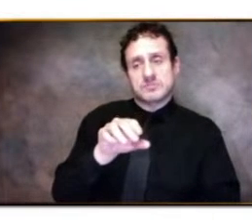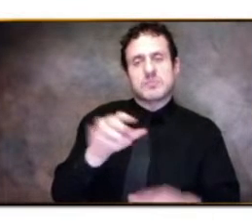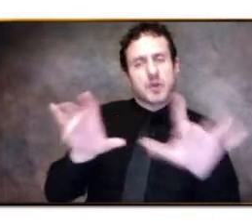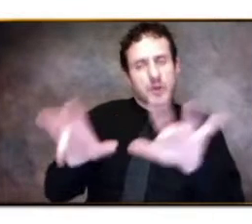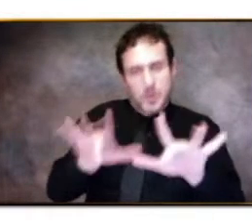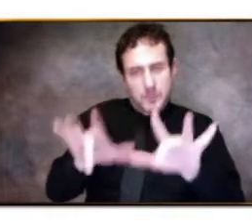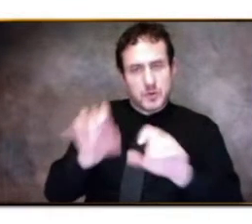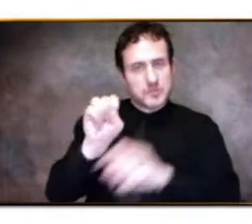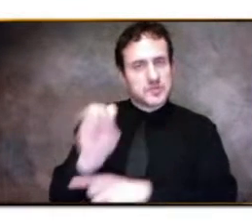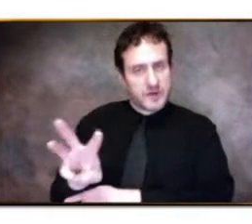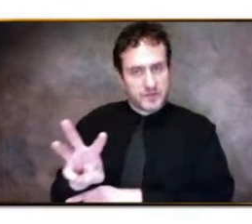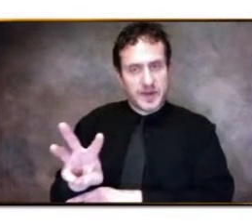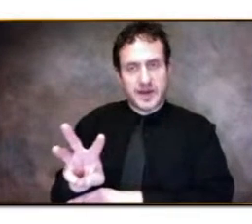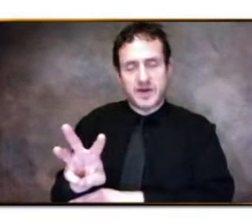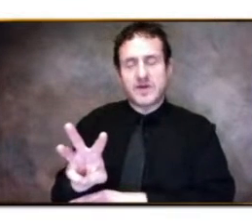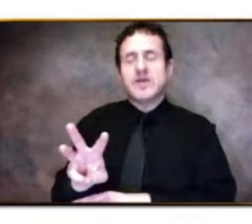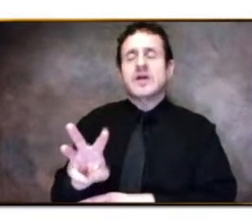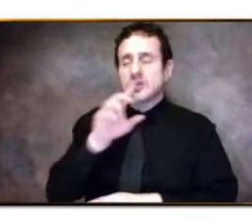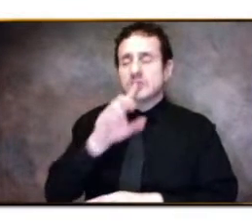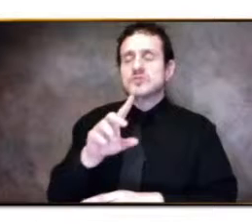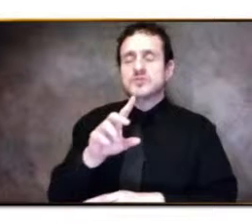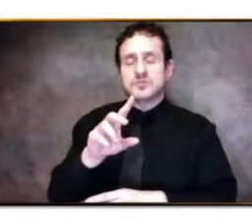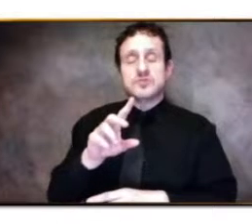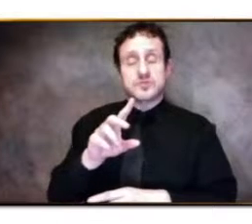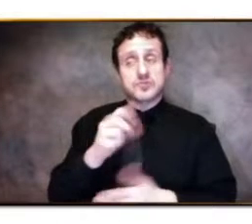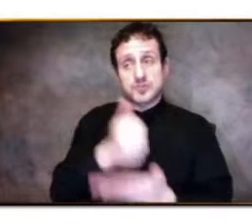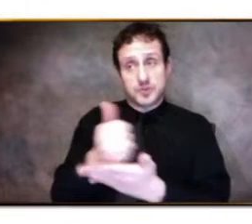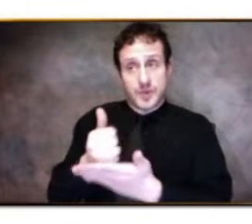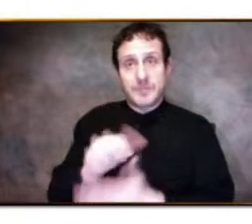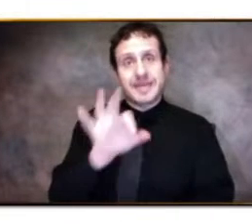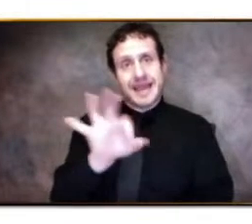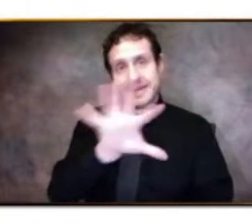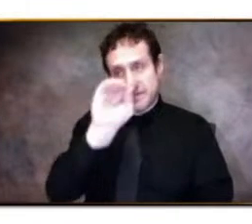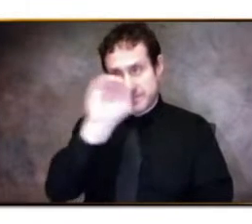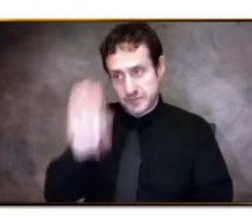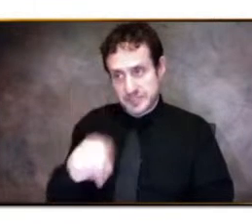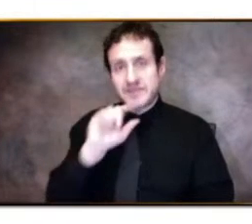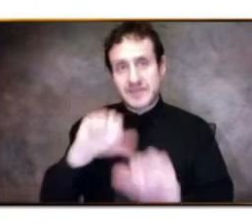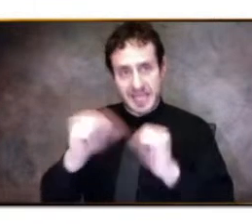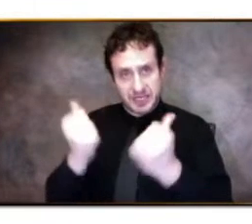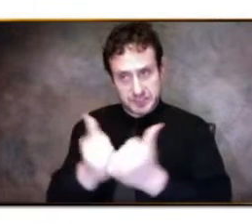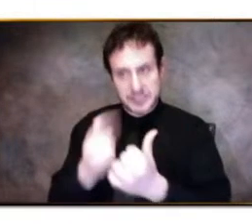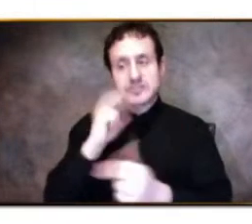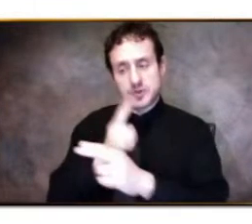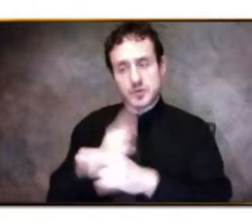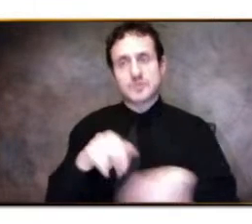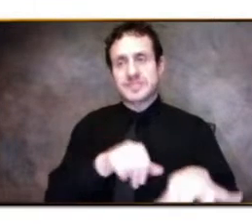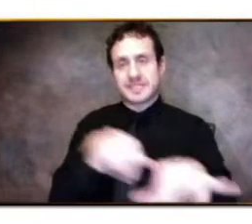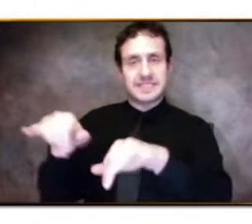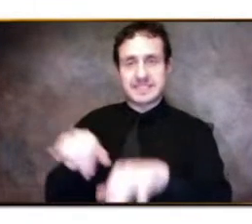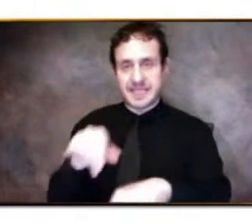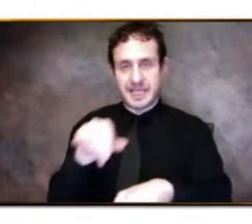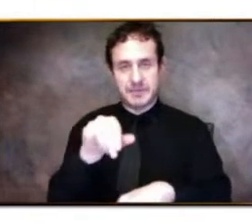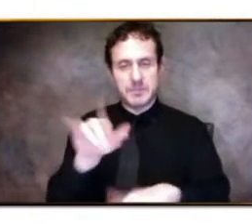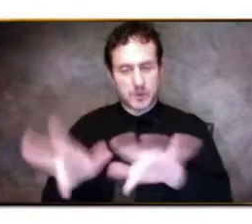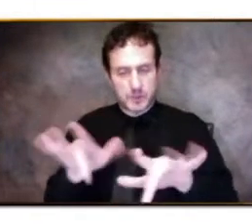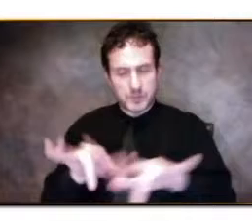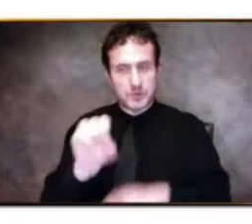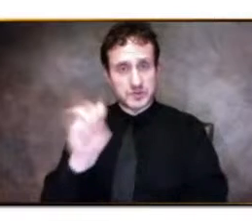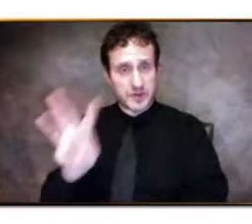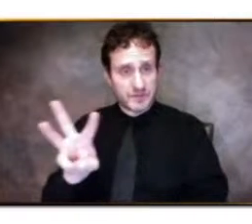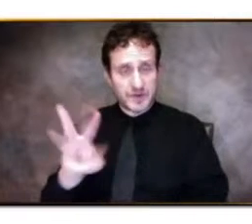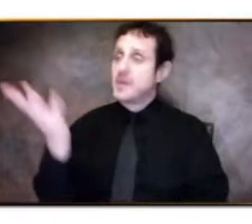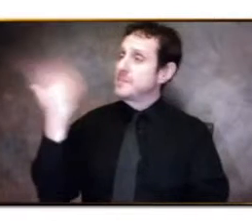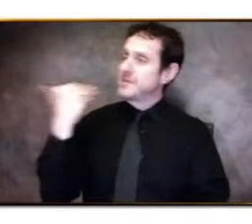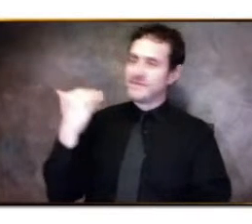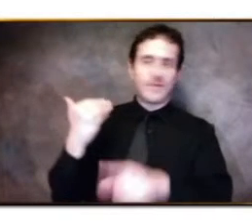95% of all of the agencies of state government. Before I came in office, we weren't even close.